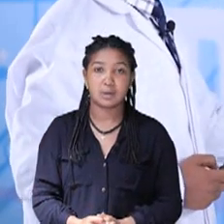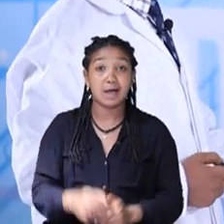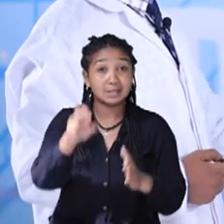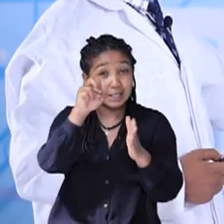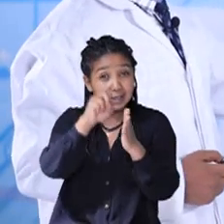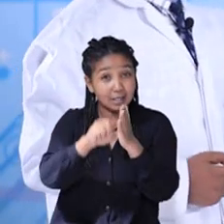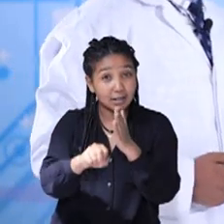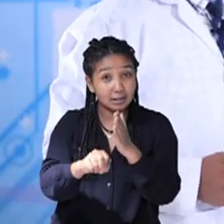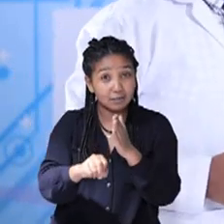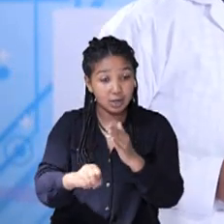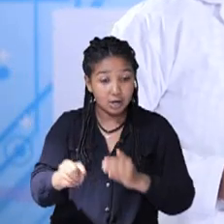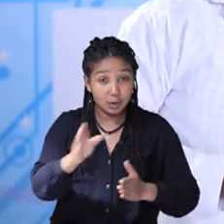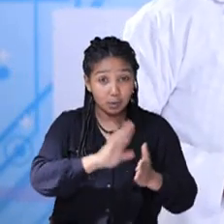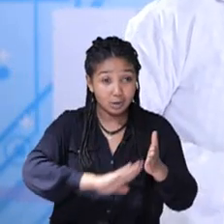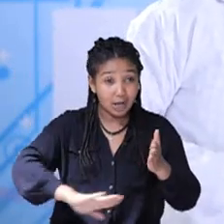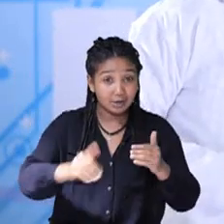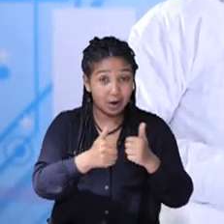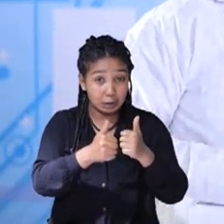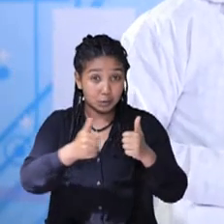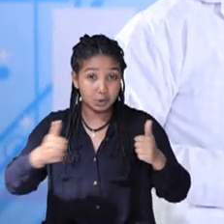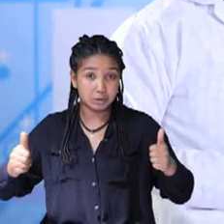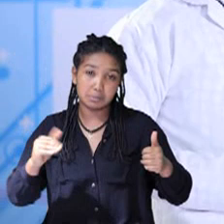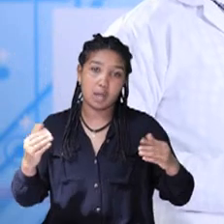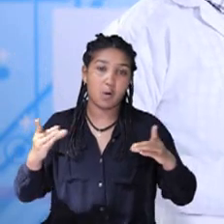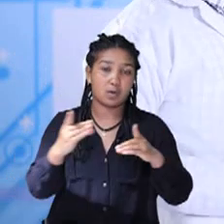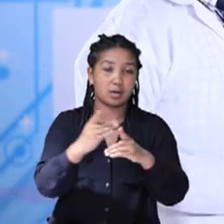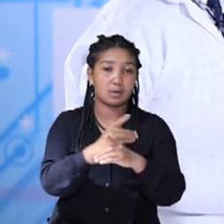As a result, reproductive isolation may occur.